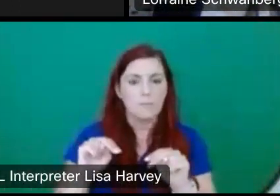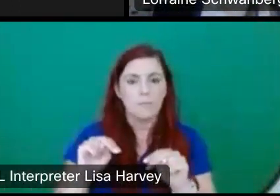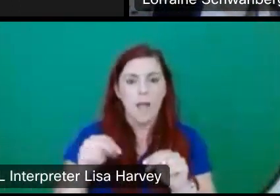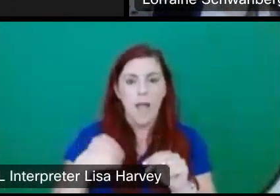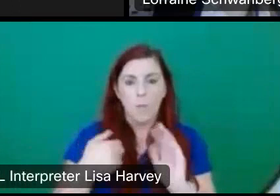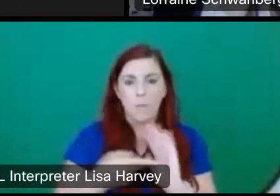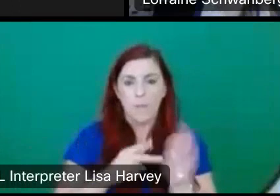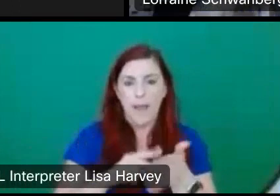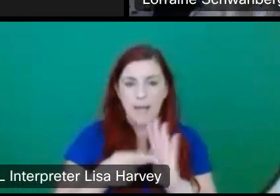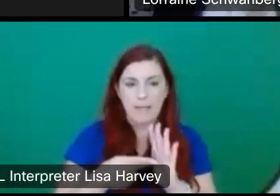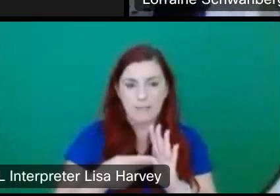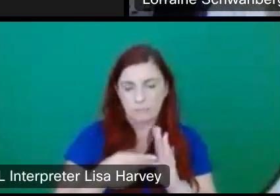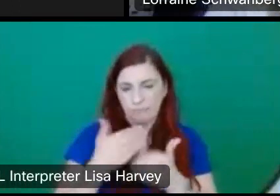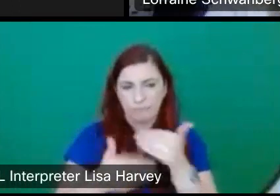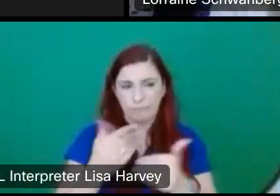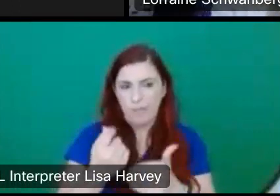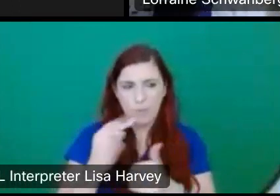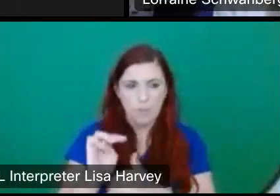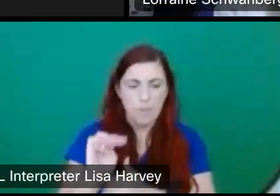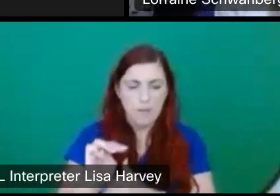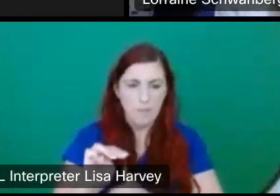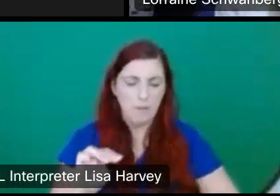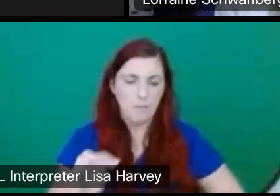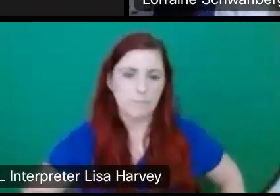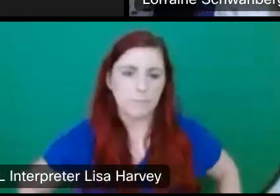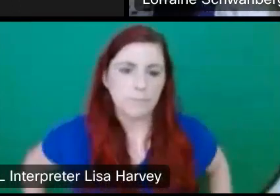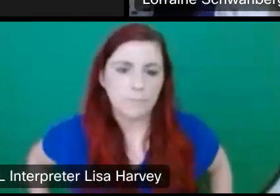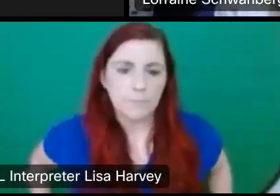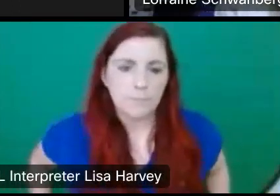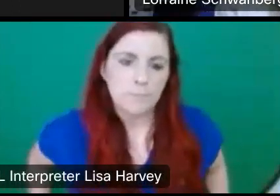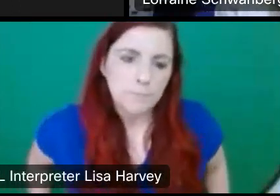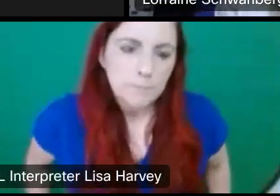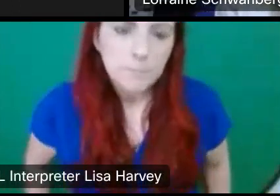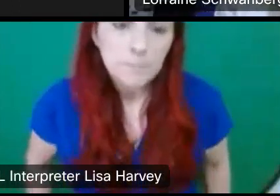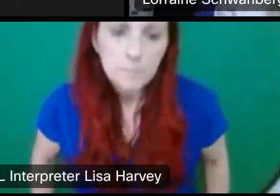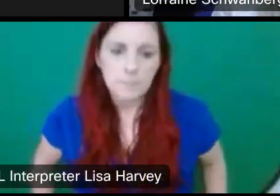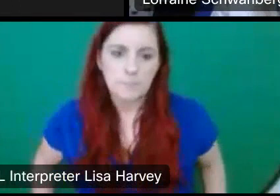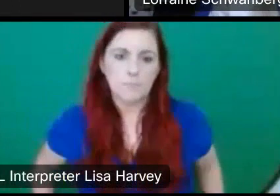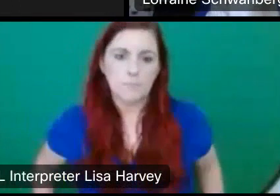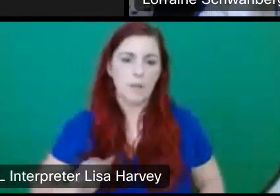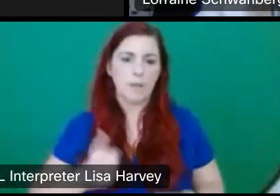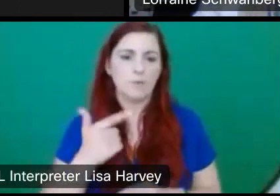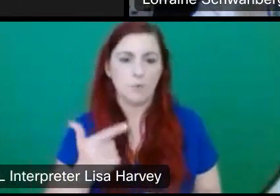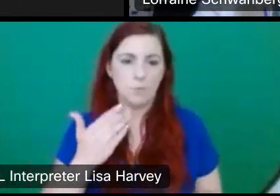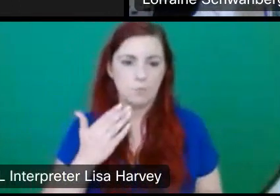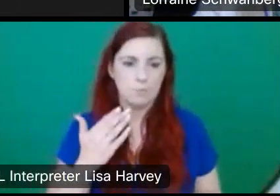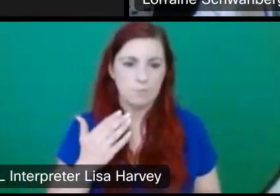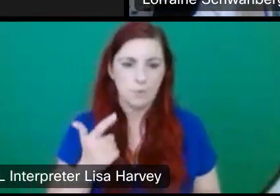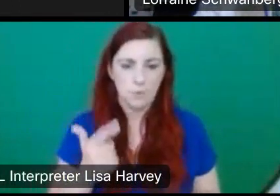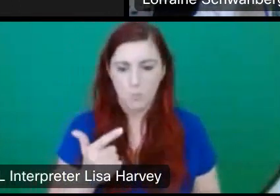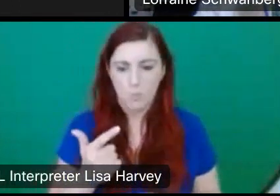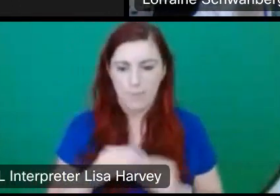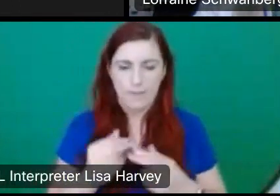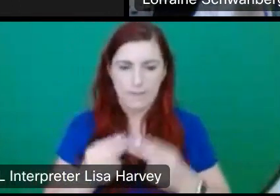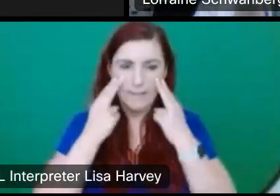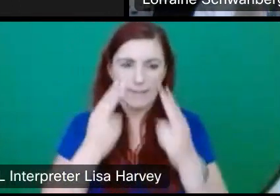intention is to get this up and running as soon as possible. There's two sides to what needs to be done.